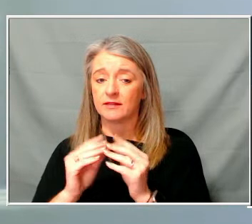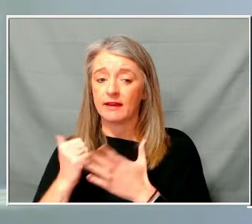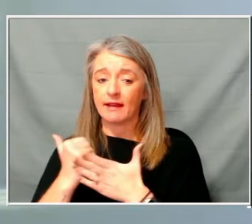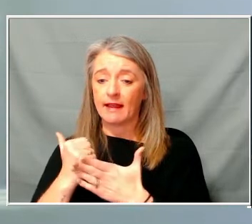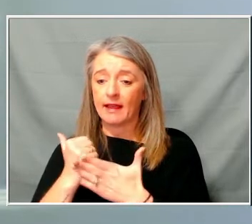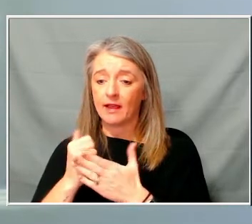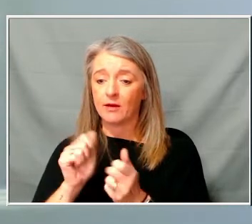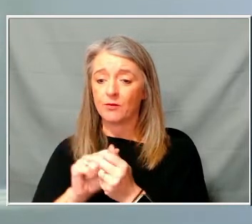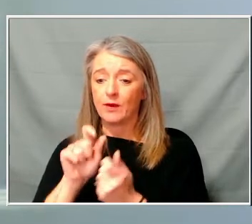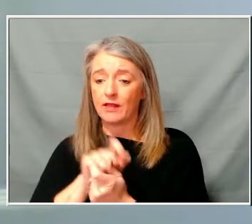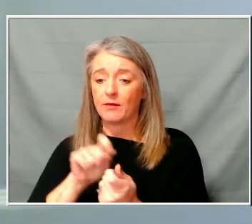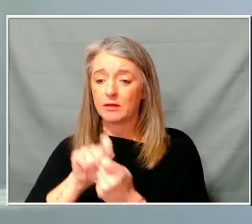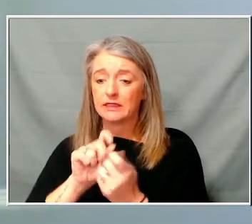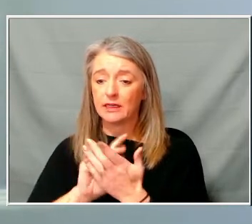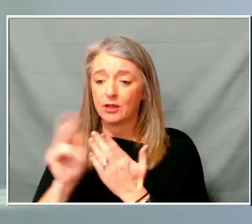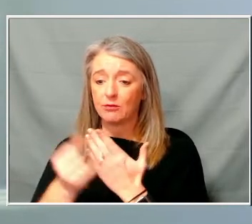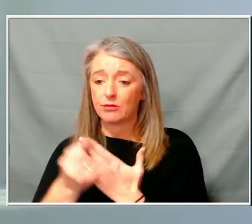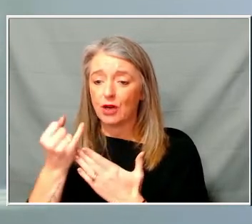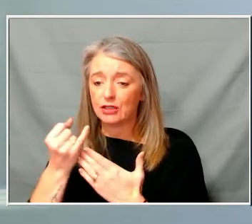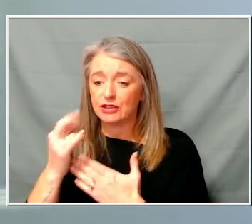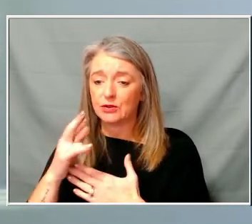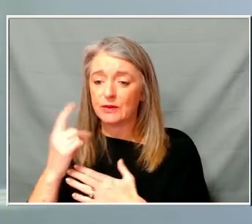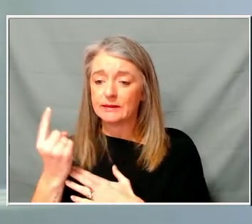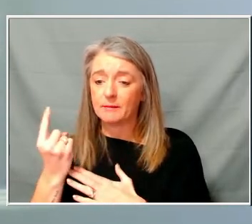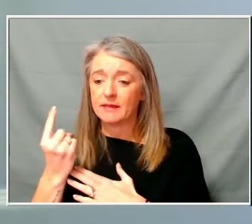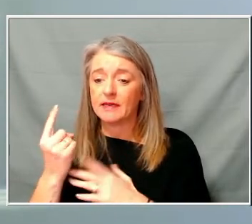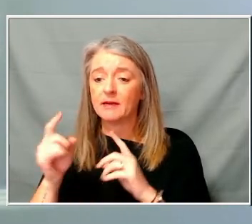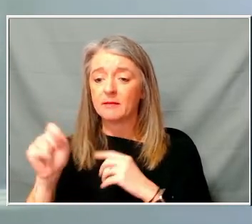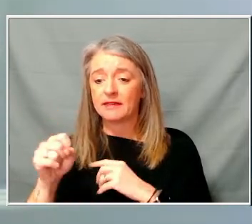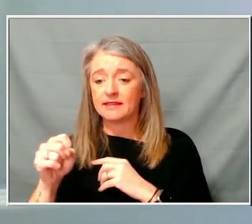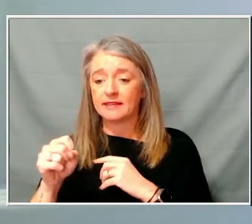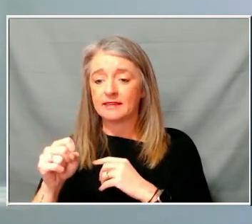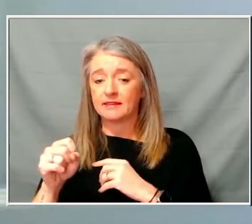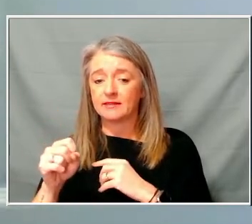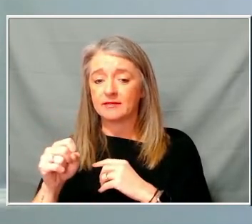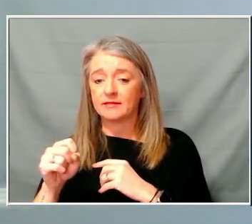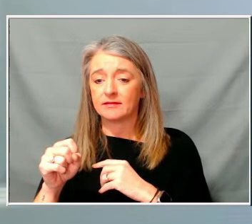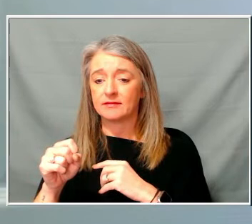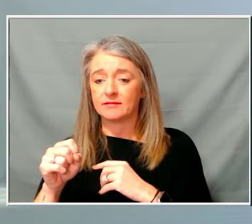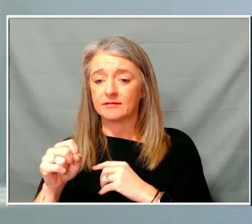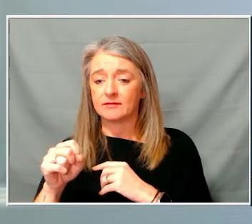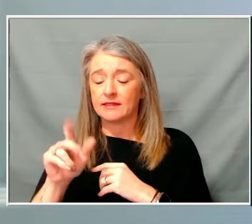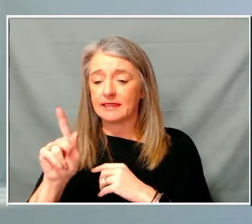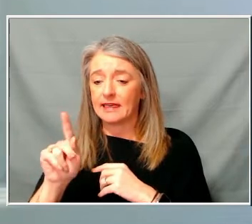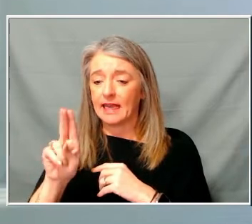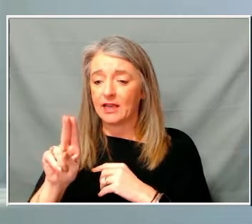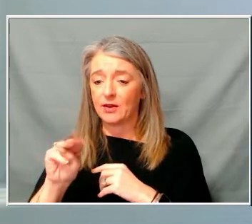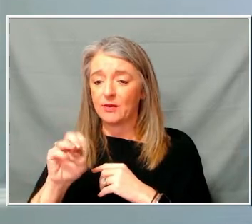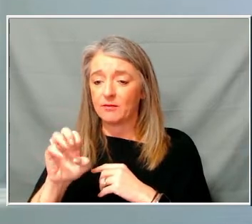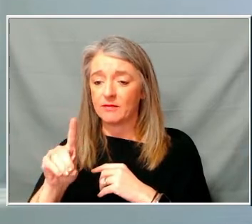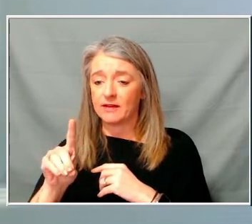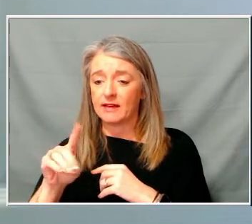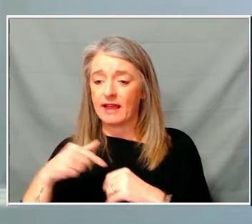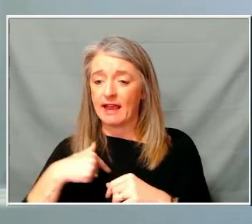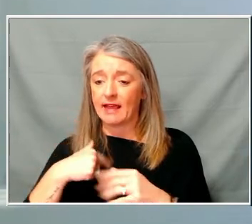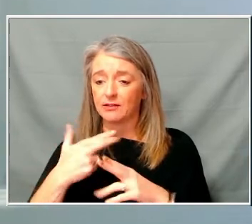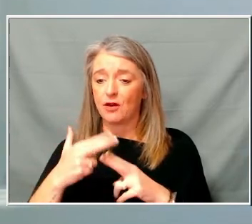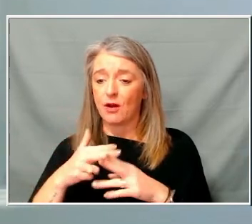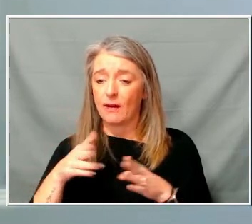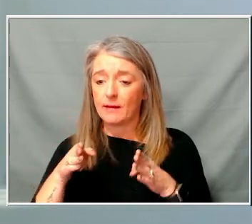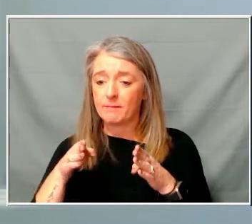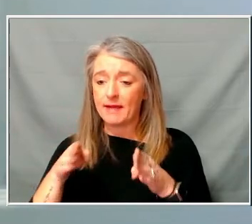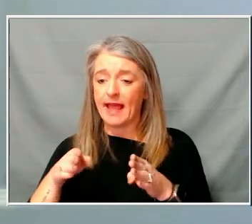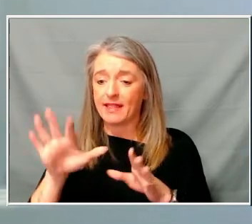a particular project or something. But yeah, at KU Med, I'm a pathfinder, so I help